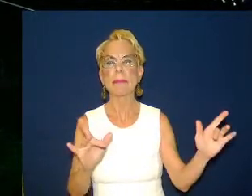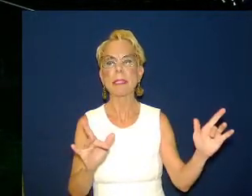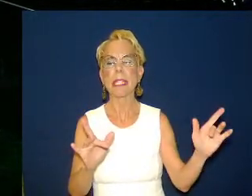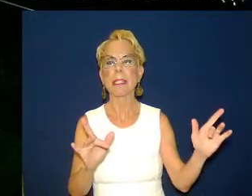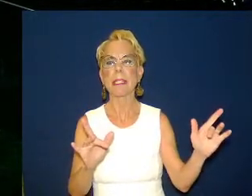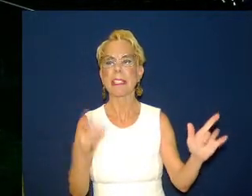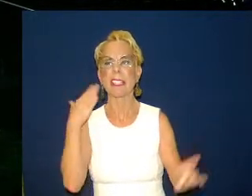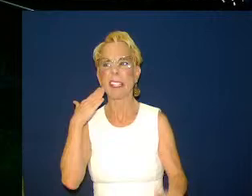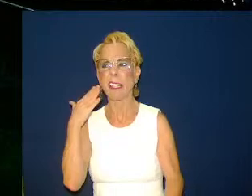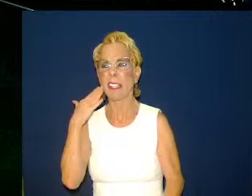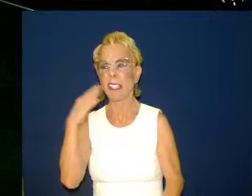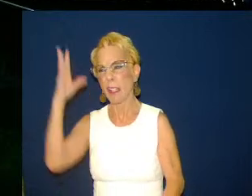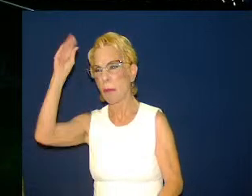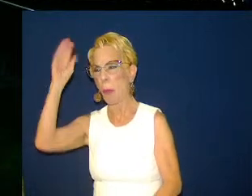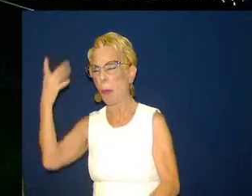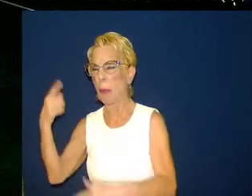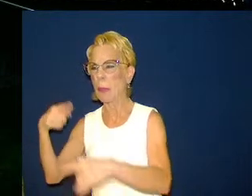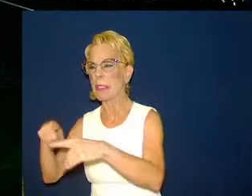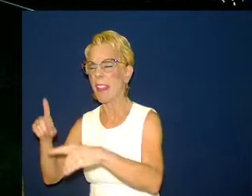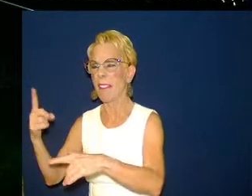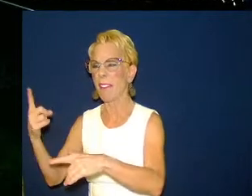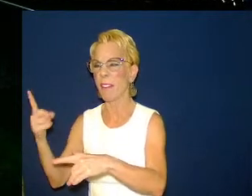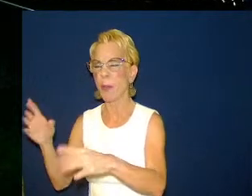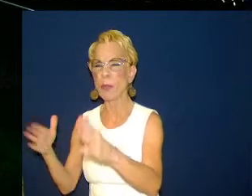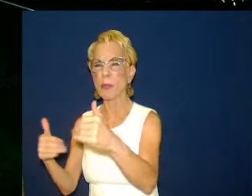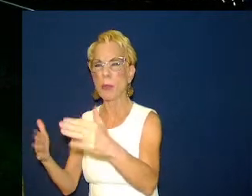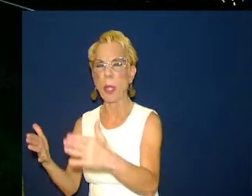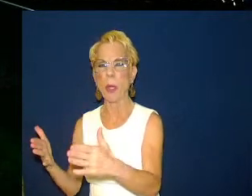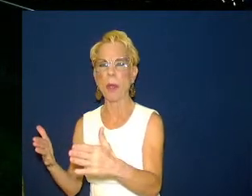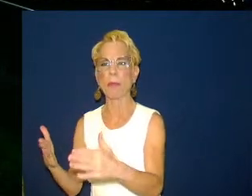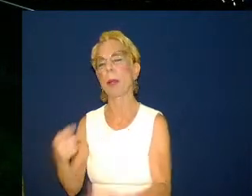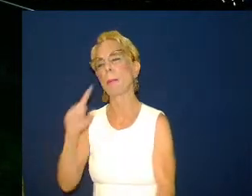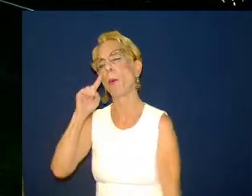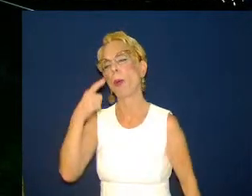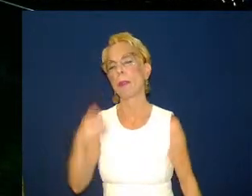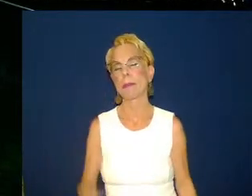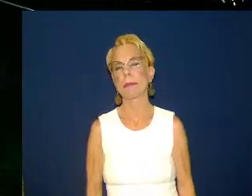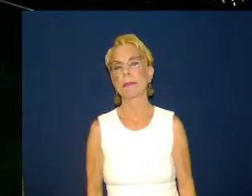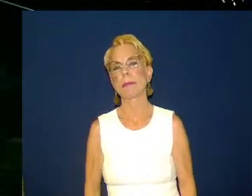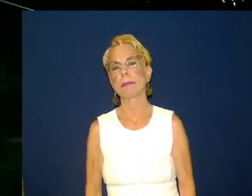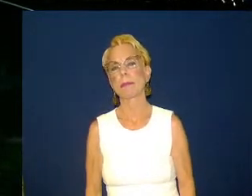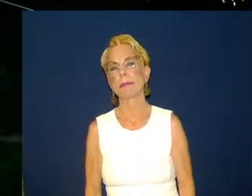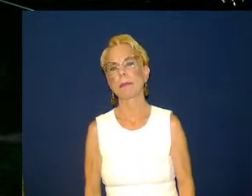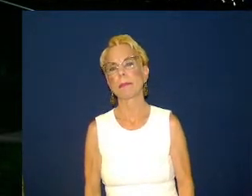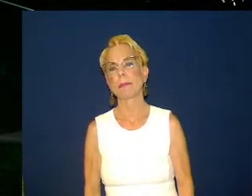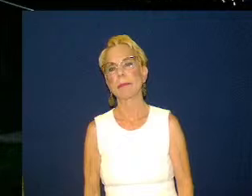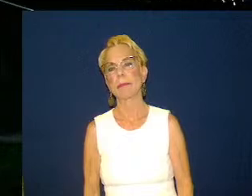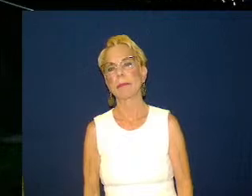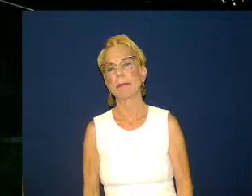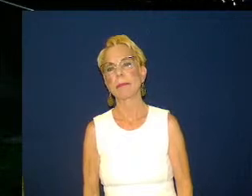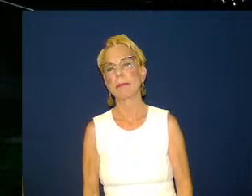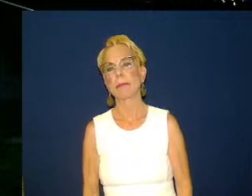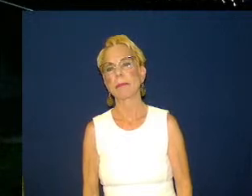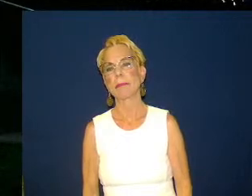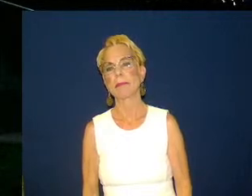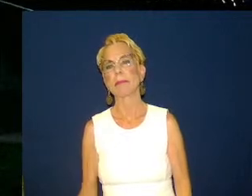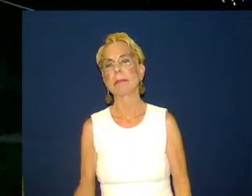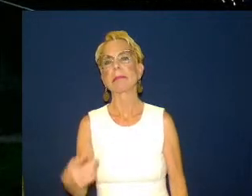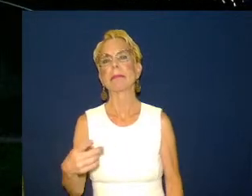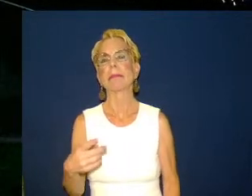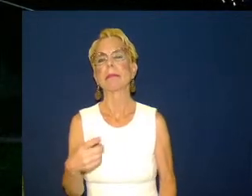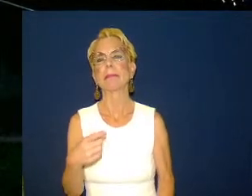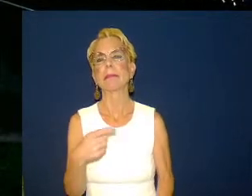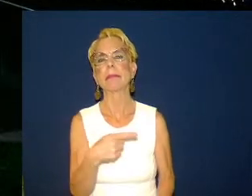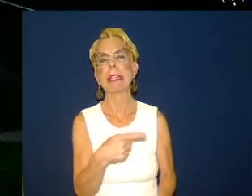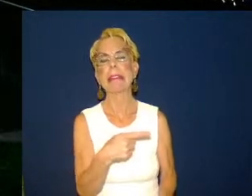mess. Doctor ran and said, what's going on in here? And that boy said, man, as much horse manure as in here, there's got to be a pony